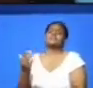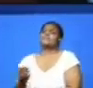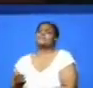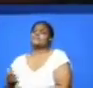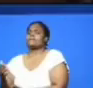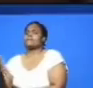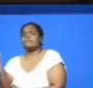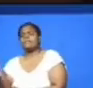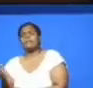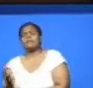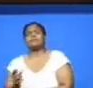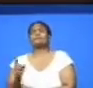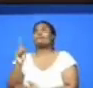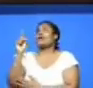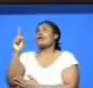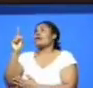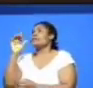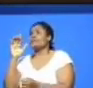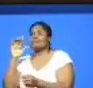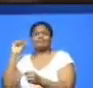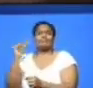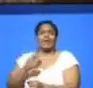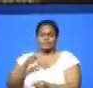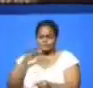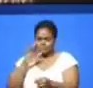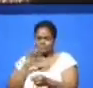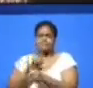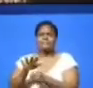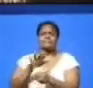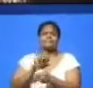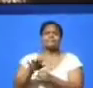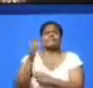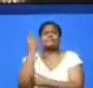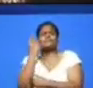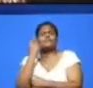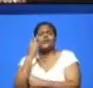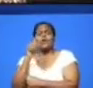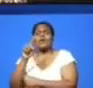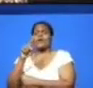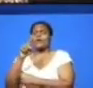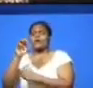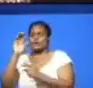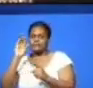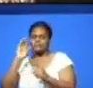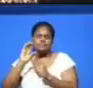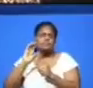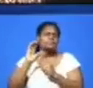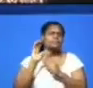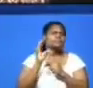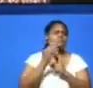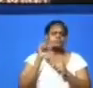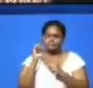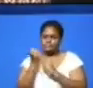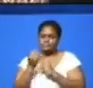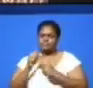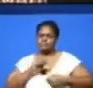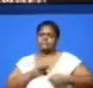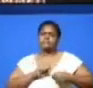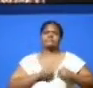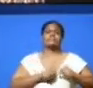His grace is sufficient for every trial I face.